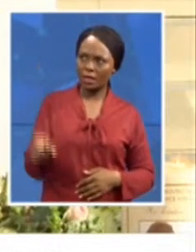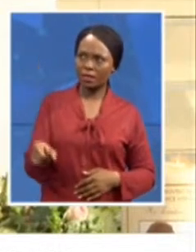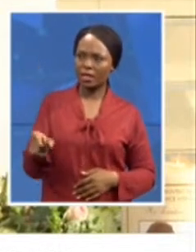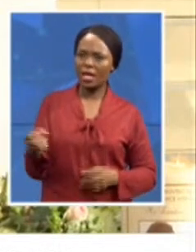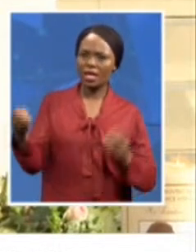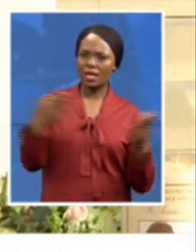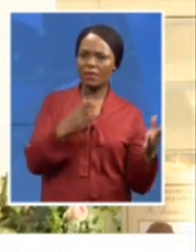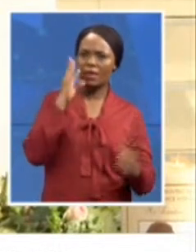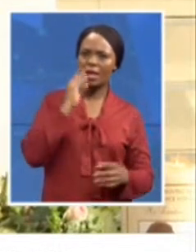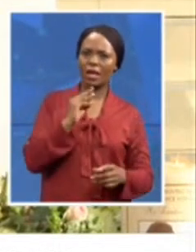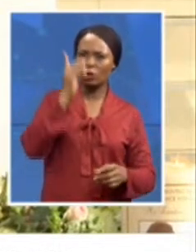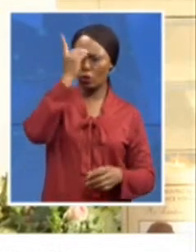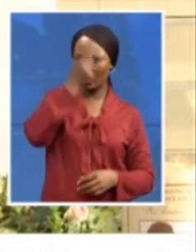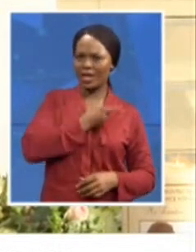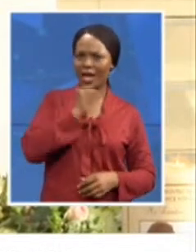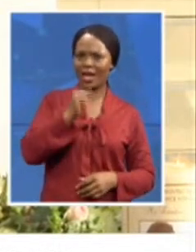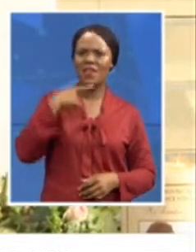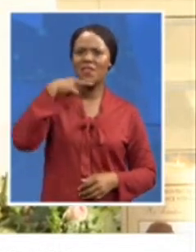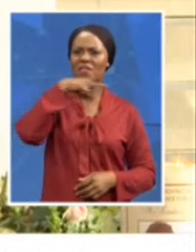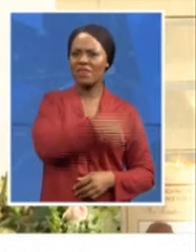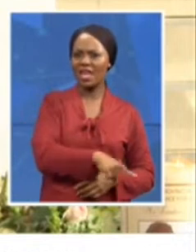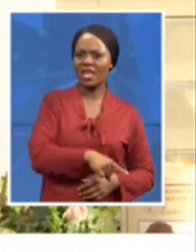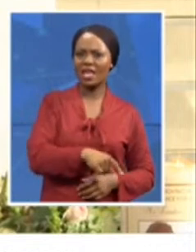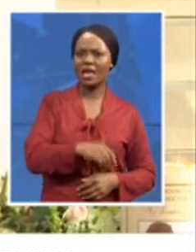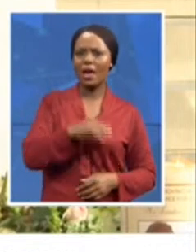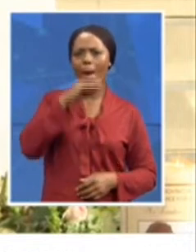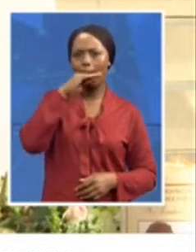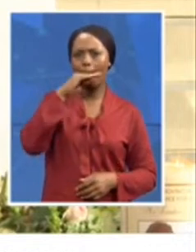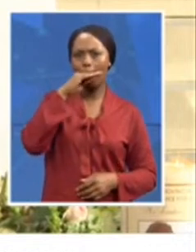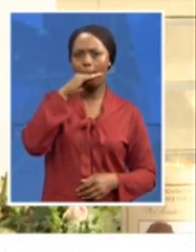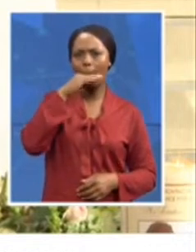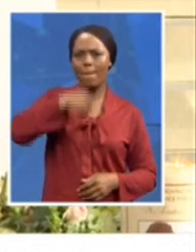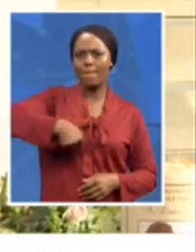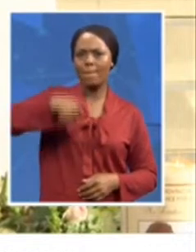That culprit was her daughter.